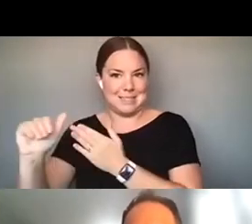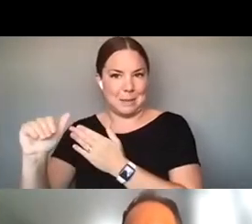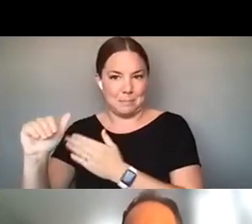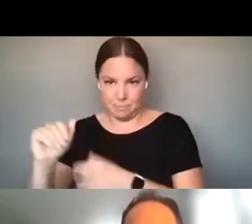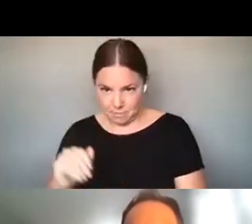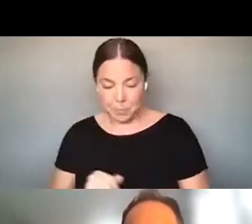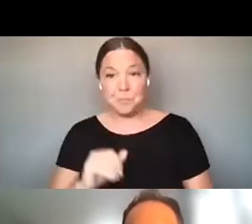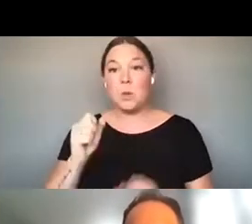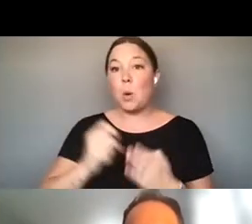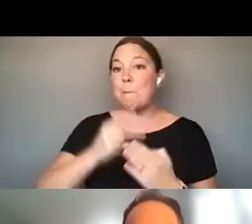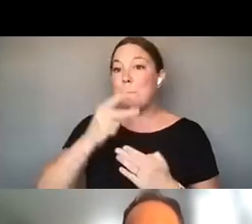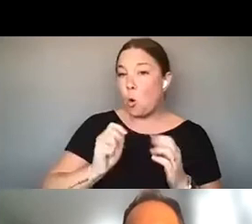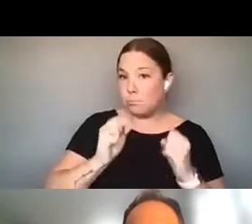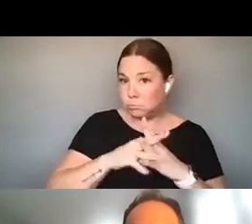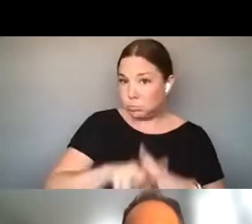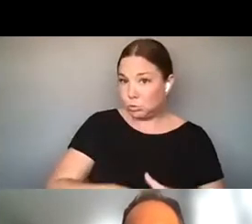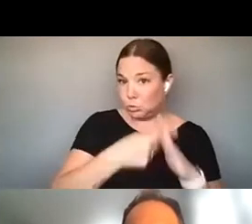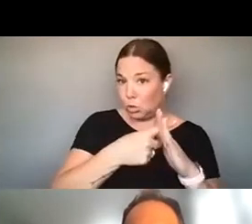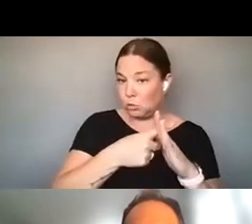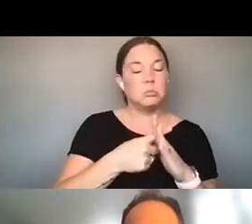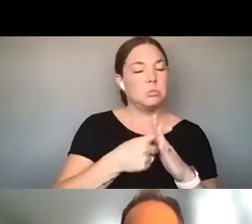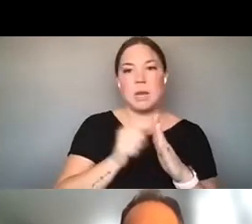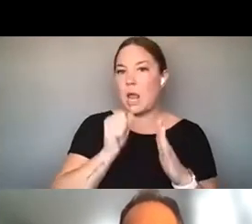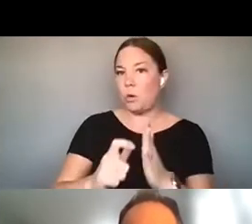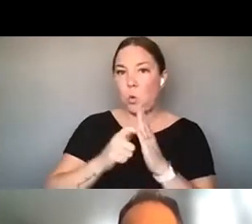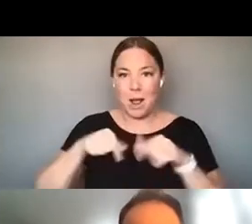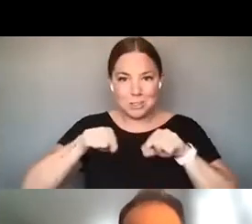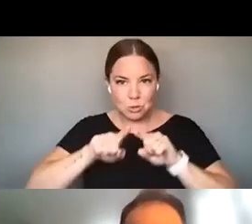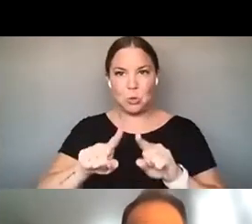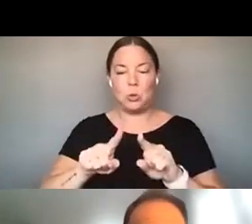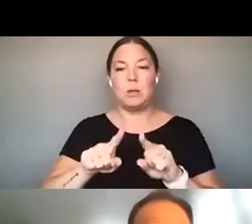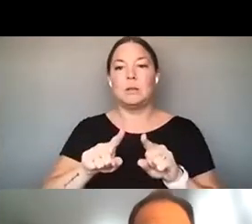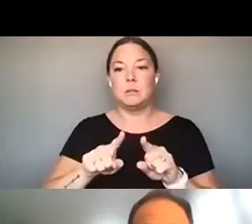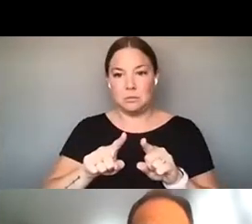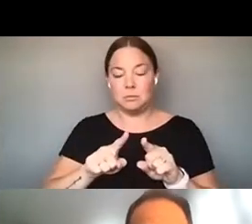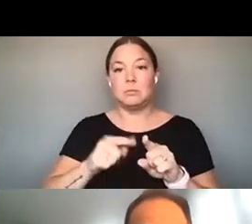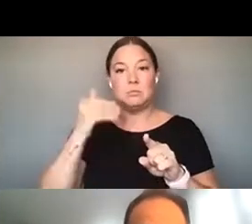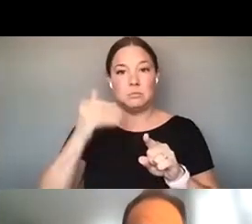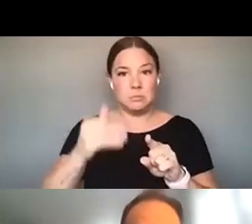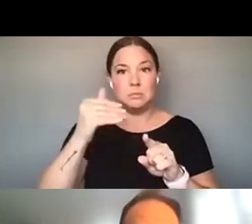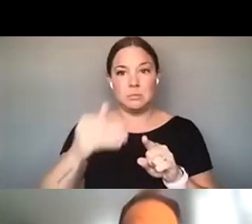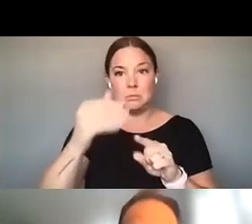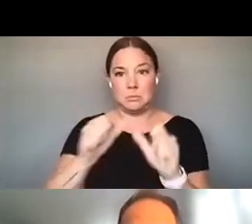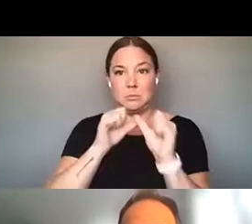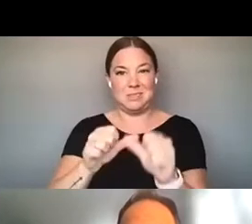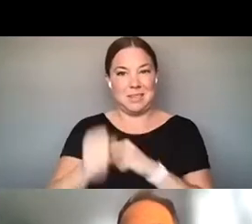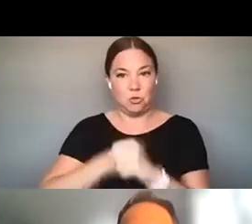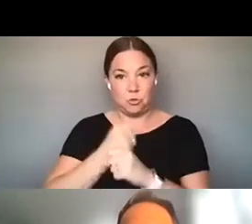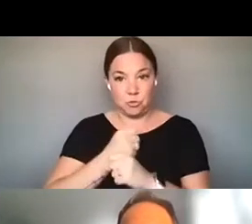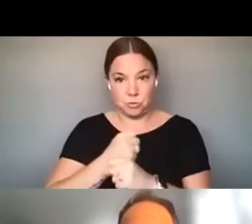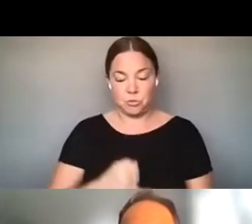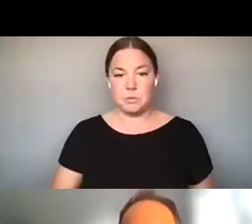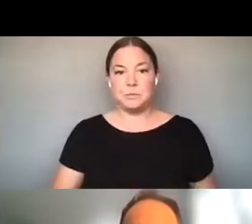Programming is not required to have taken place during consecutive years. If your